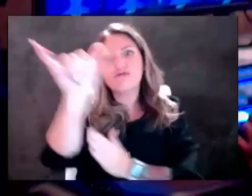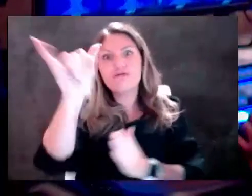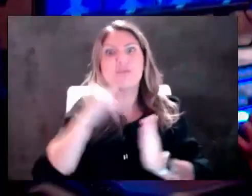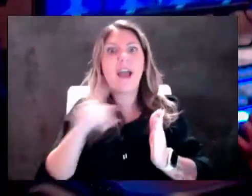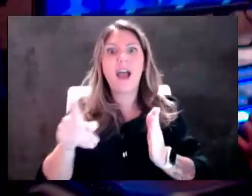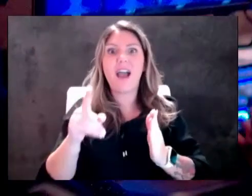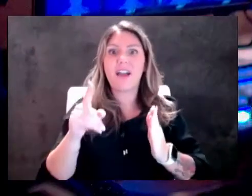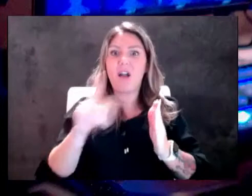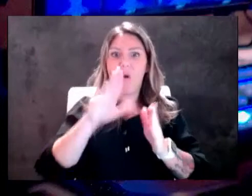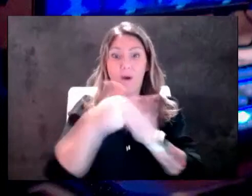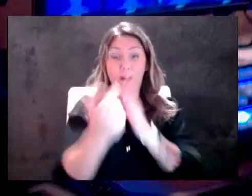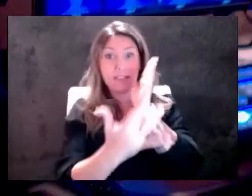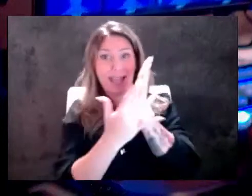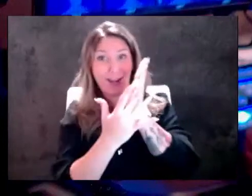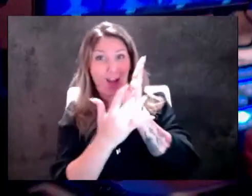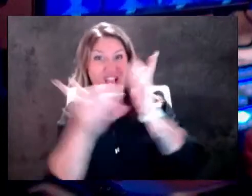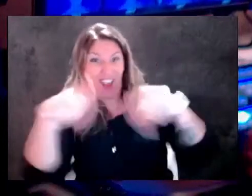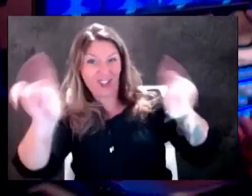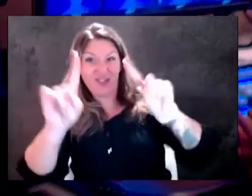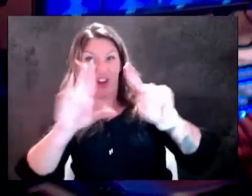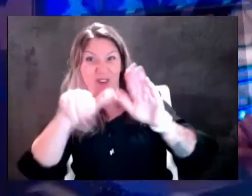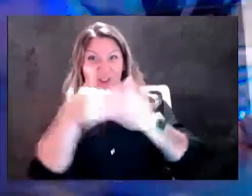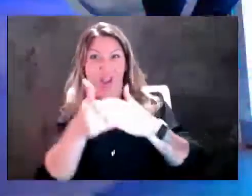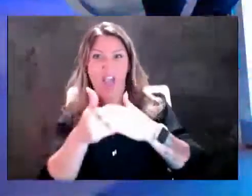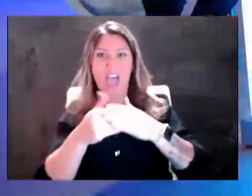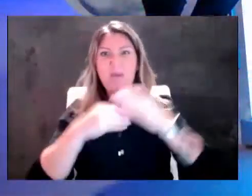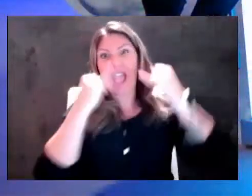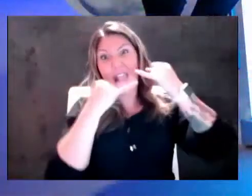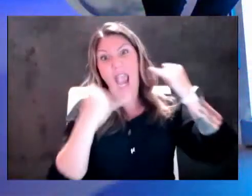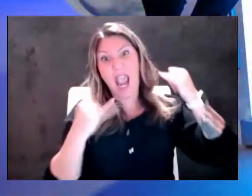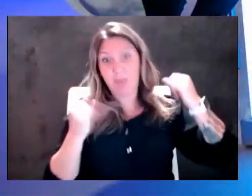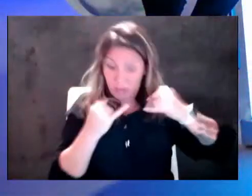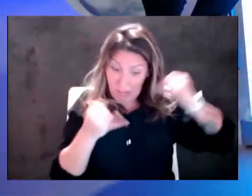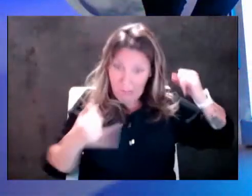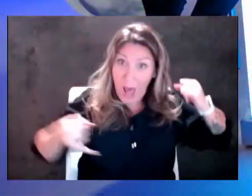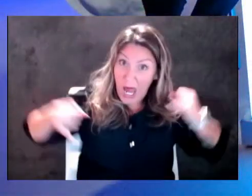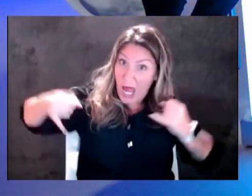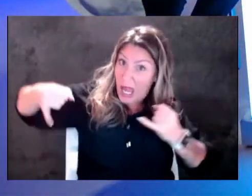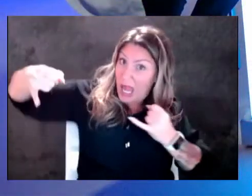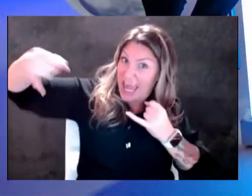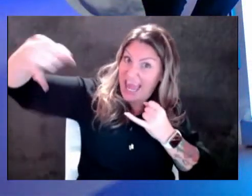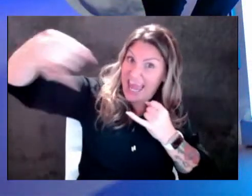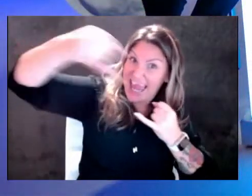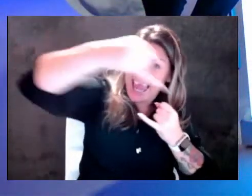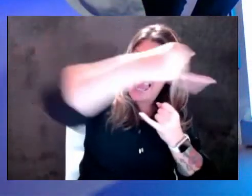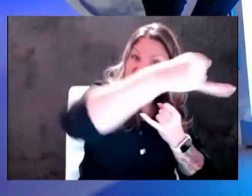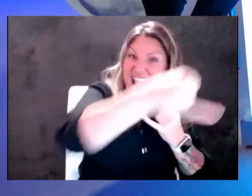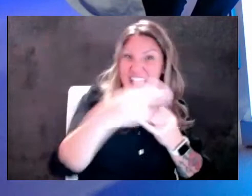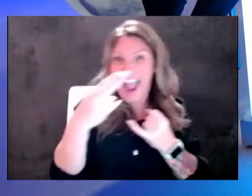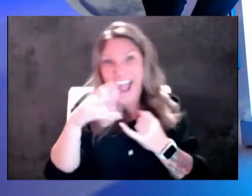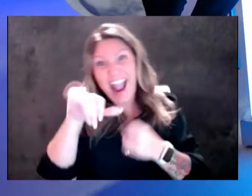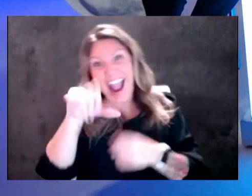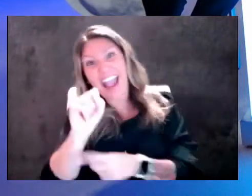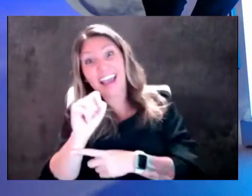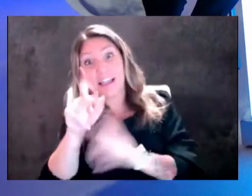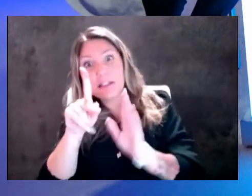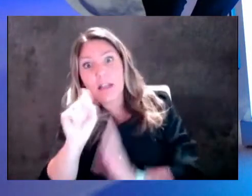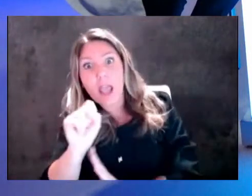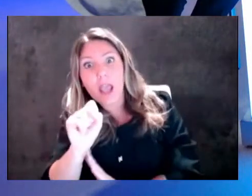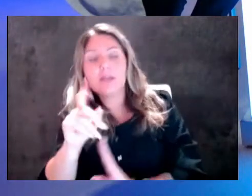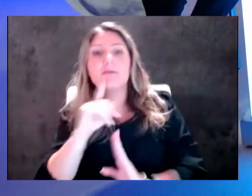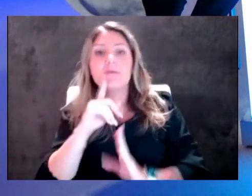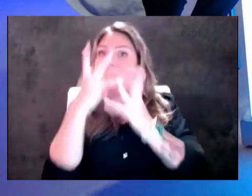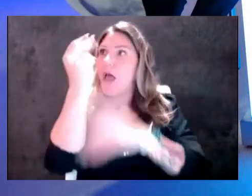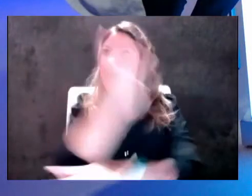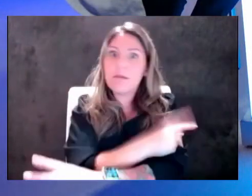the button. We had cables wired all the way to Hayes, Kansas, where he was doing a cancer outreach clinic, and they had all this technology